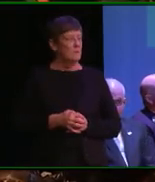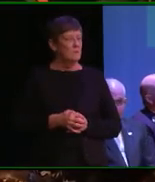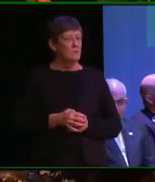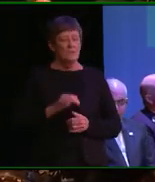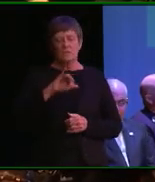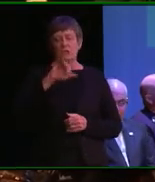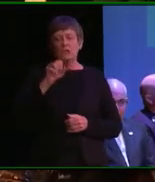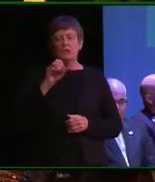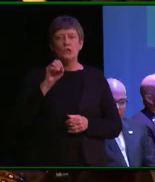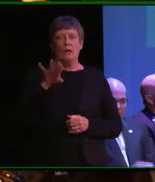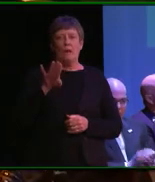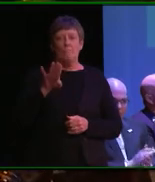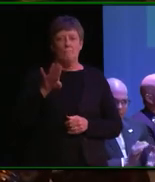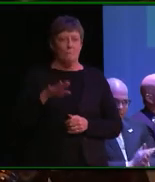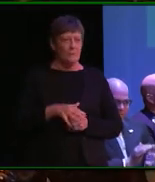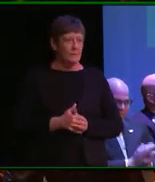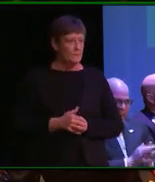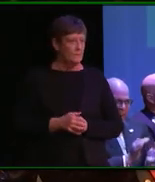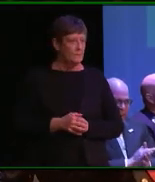Jacob Matoza,